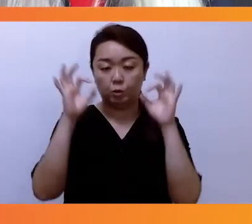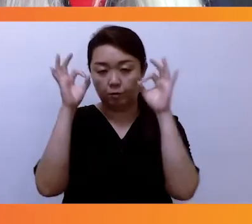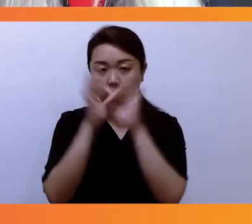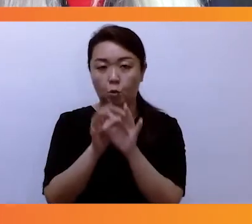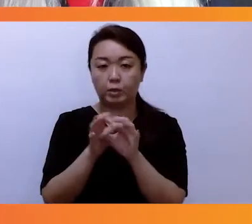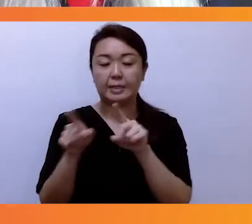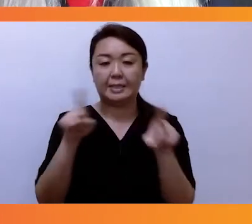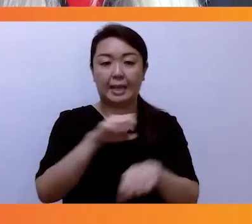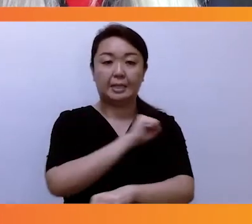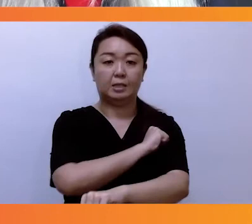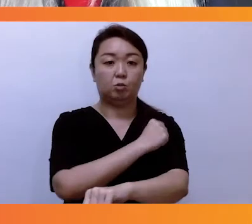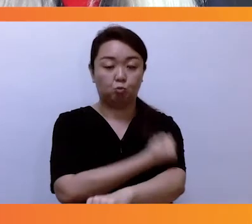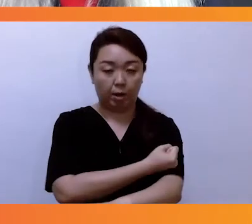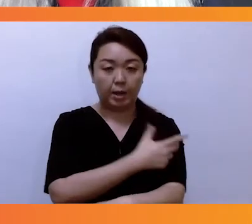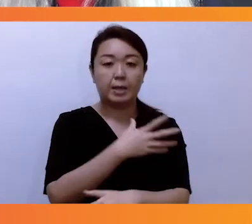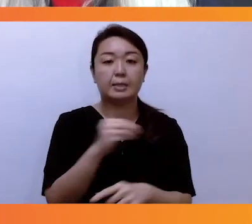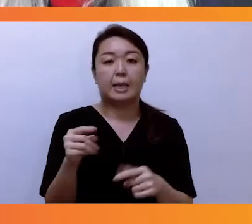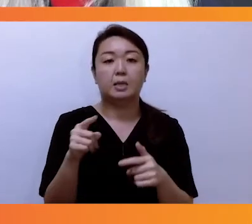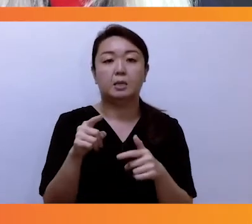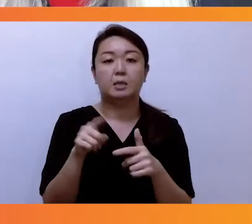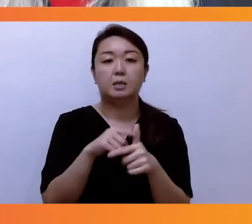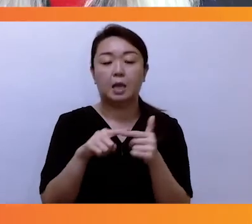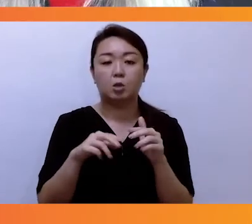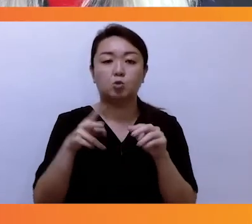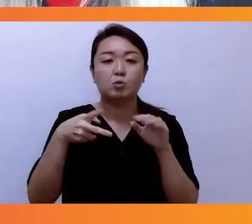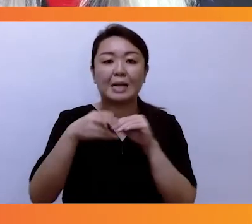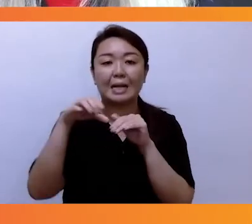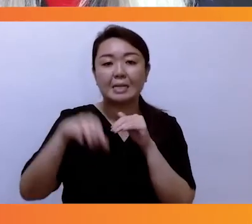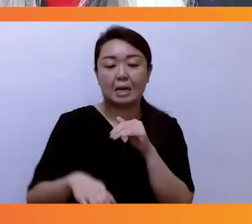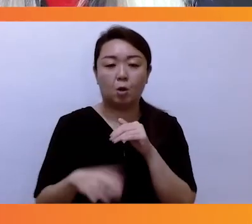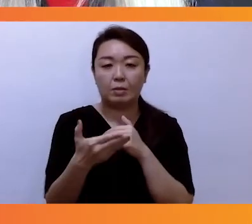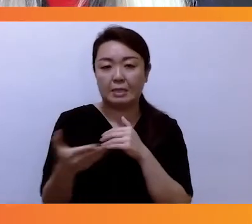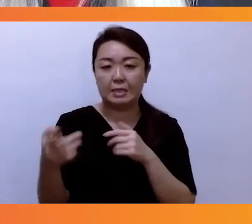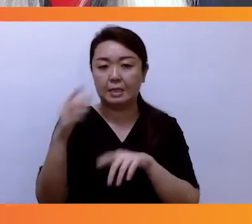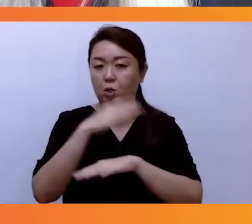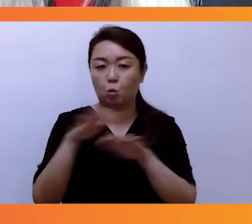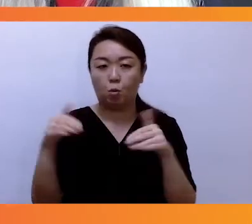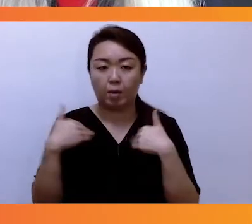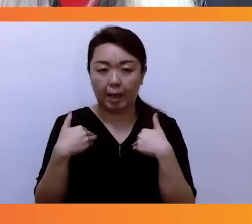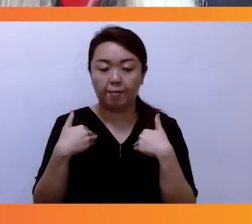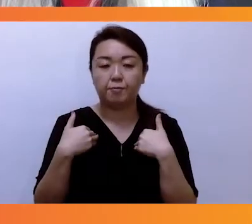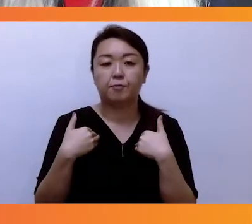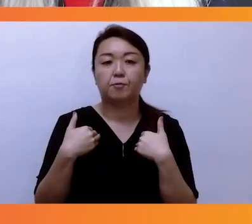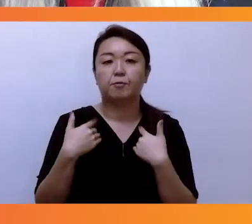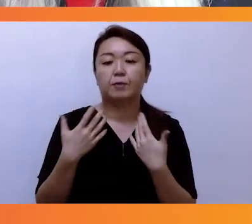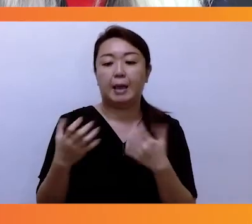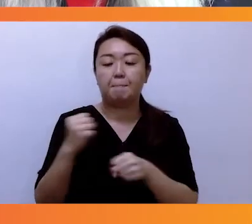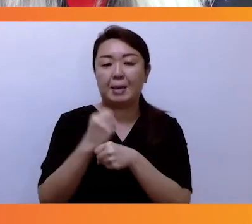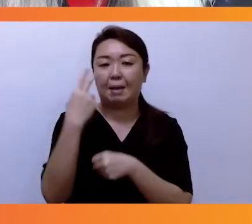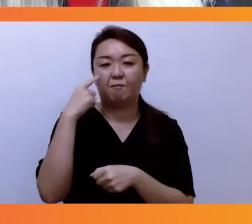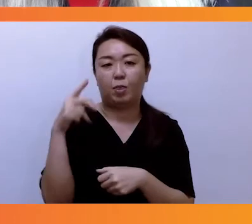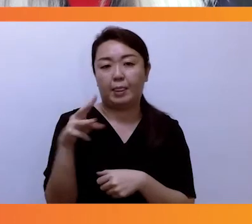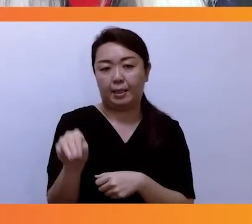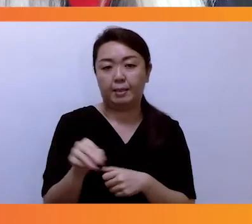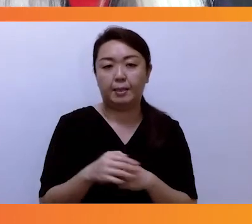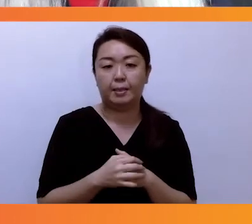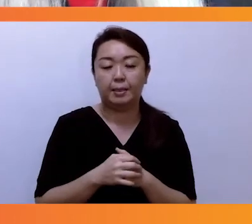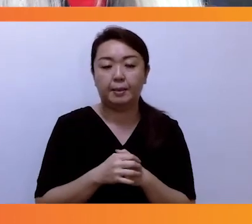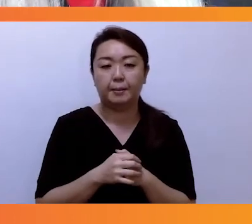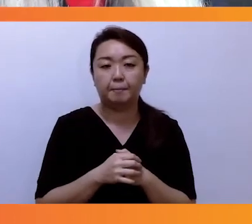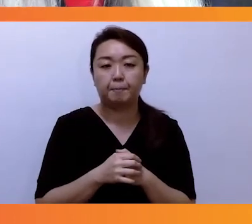you focus on that as a strength, and you minimize the things that they don't have and compensate for those.